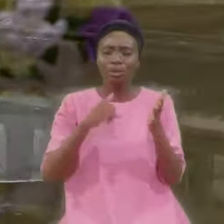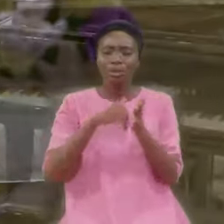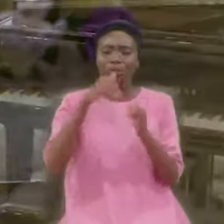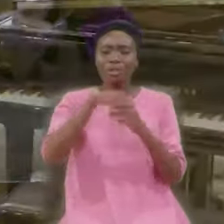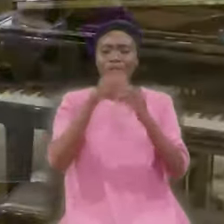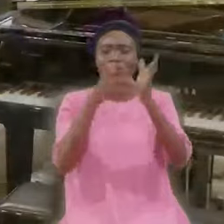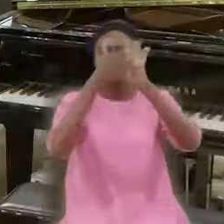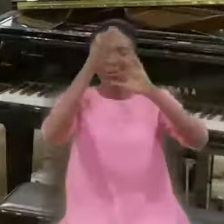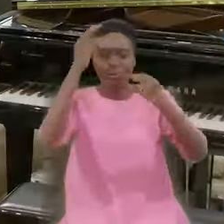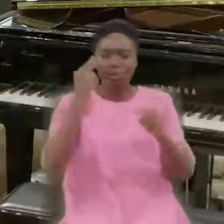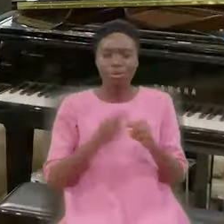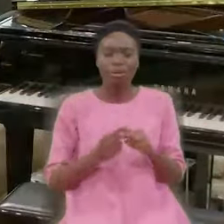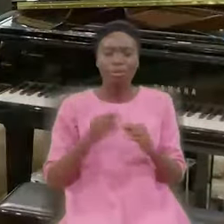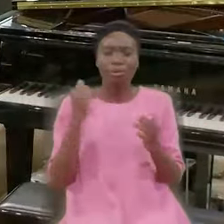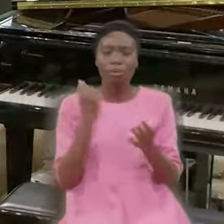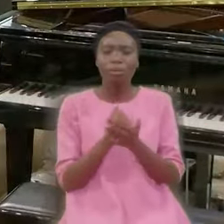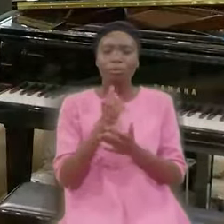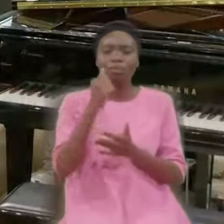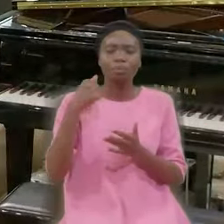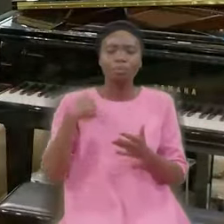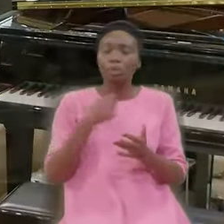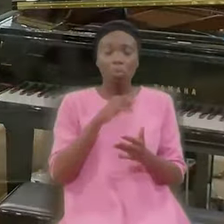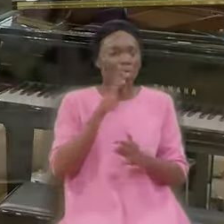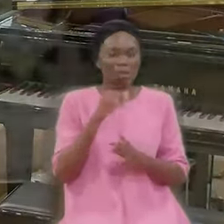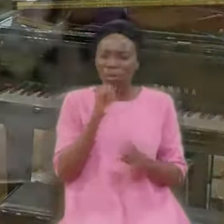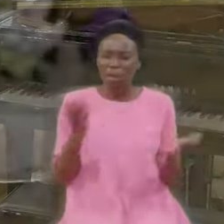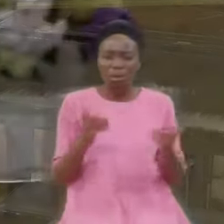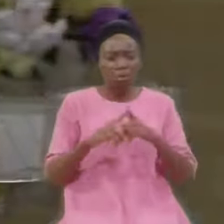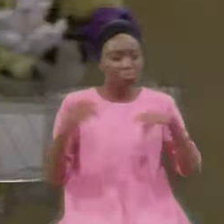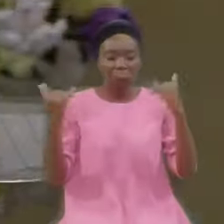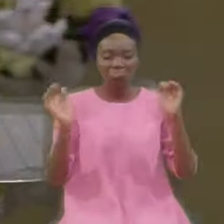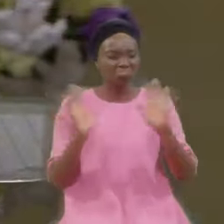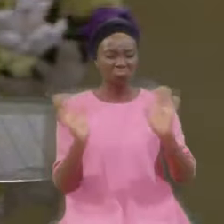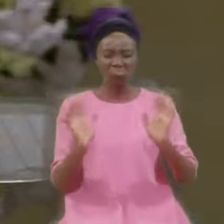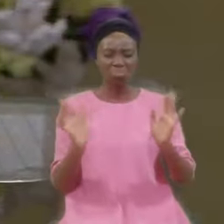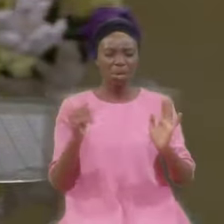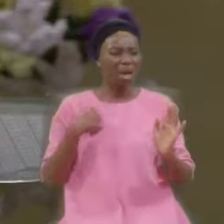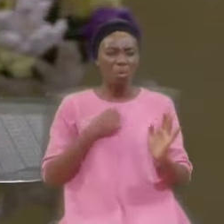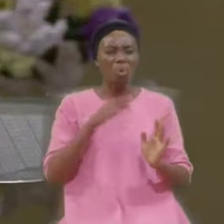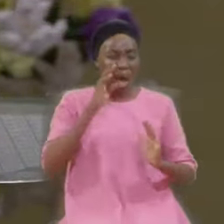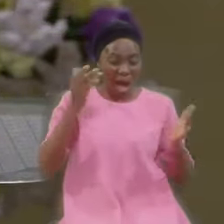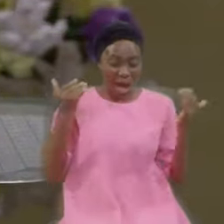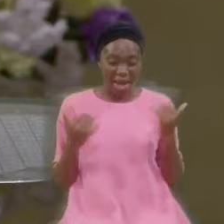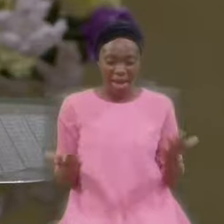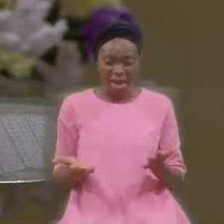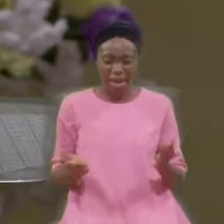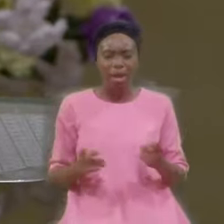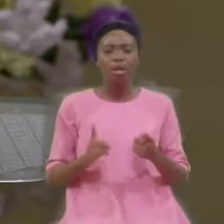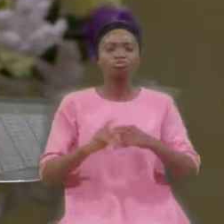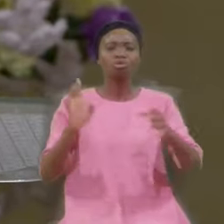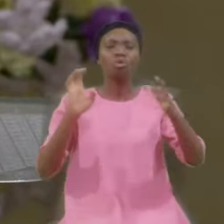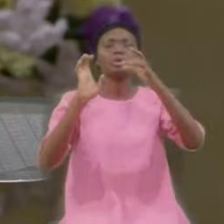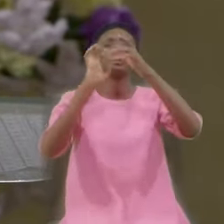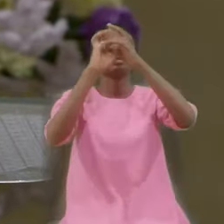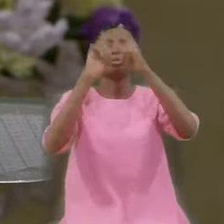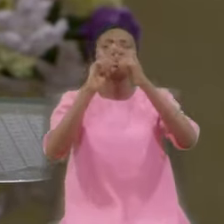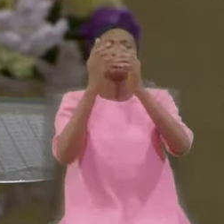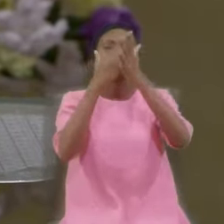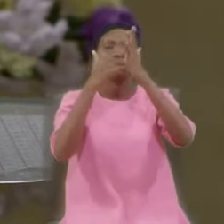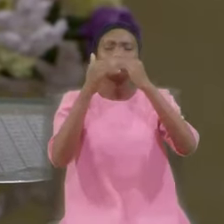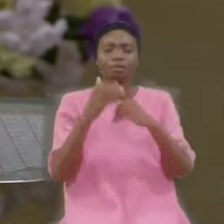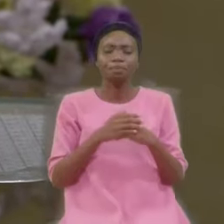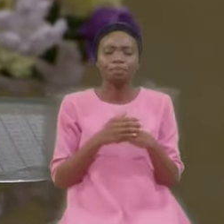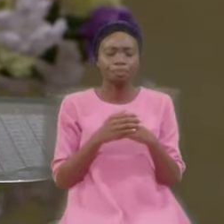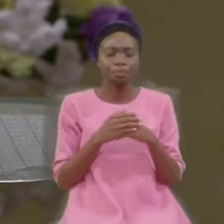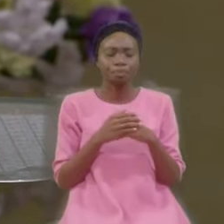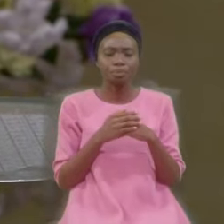name. We are not here to play. We are here to connect with heaven. The GS did not just bring us